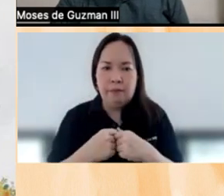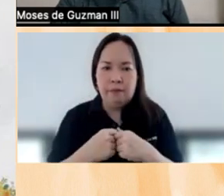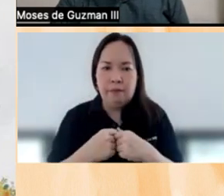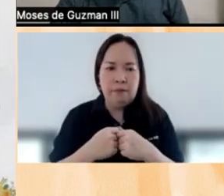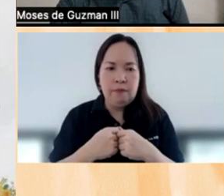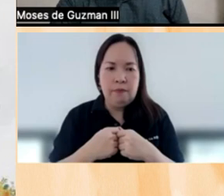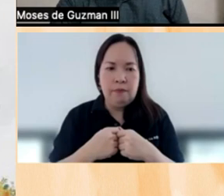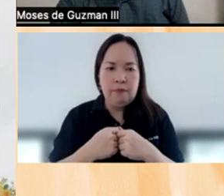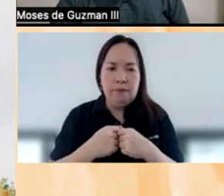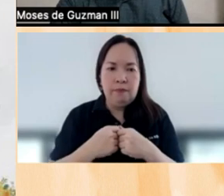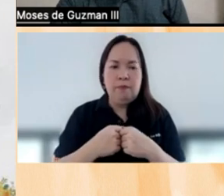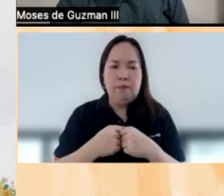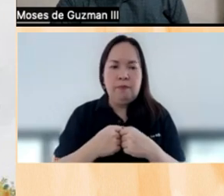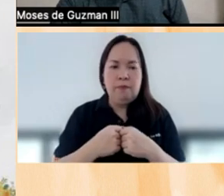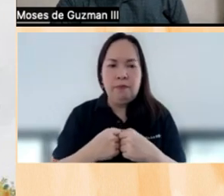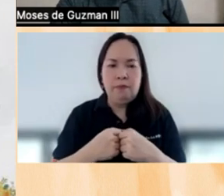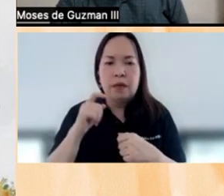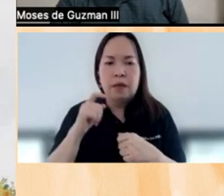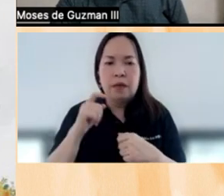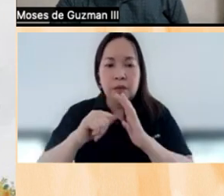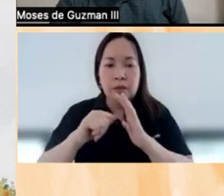varying reactions from the family.